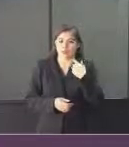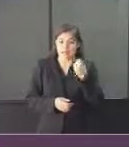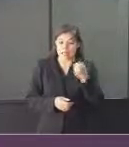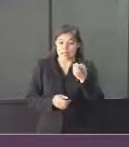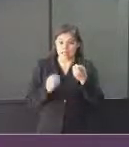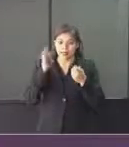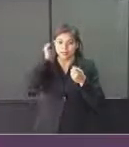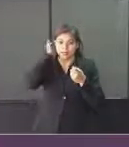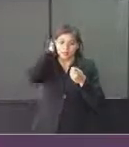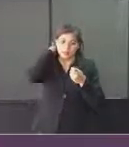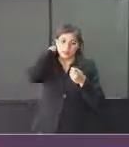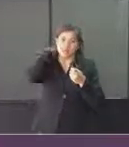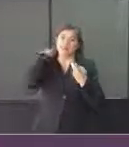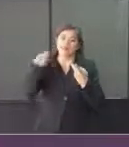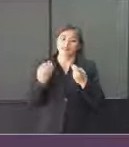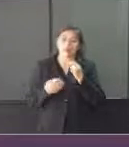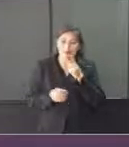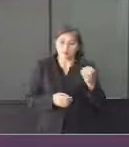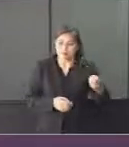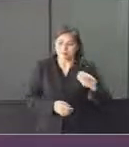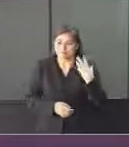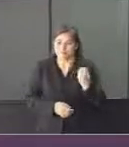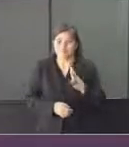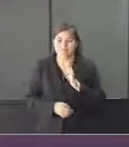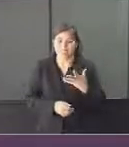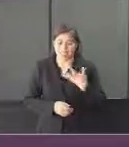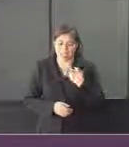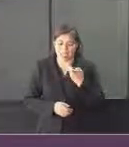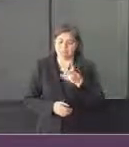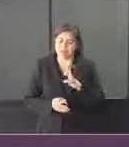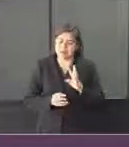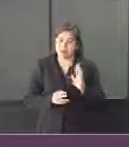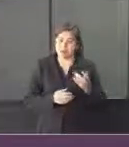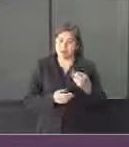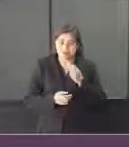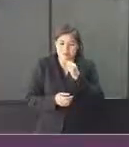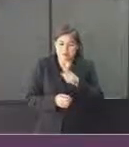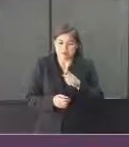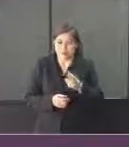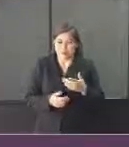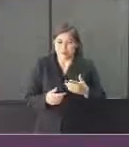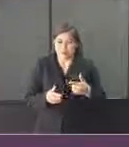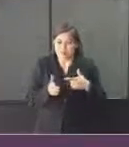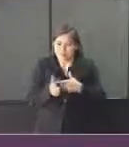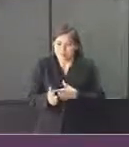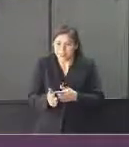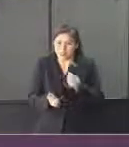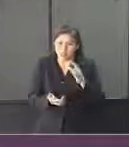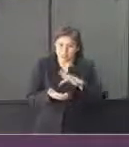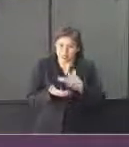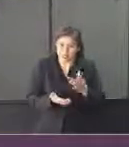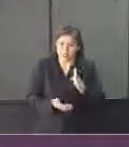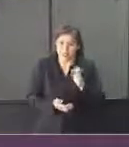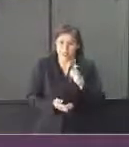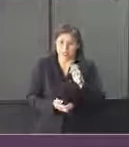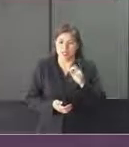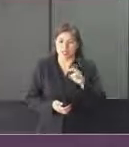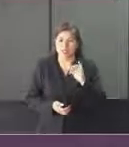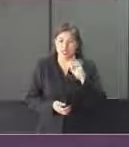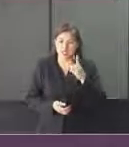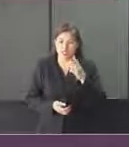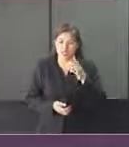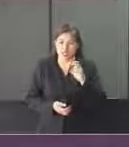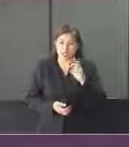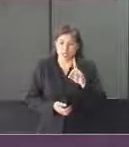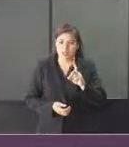the organizers of this forum. It already has a tradition. Thank you, Belen. Thank